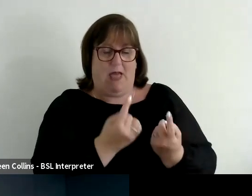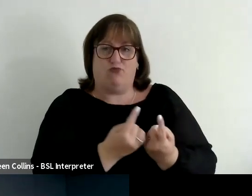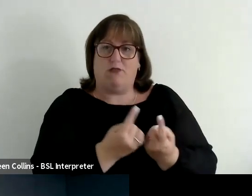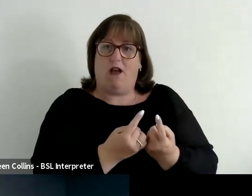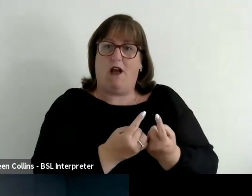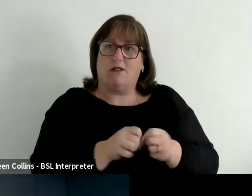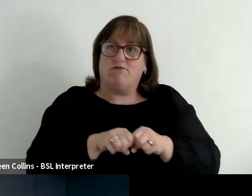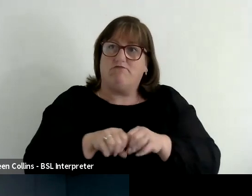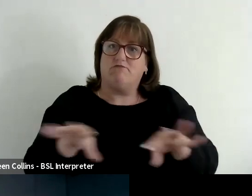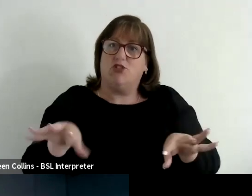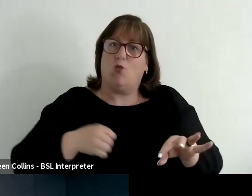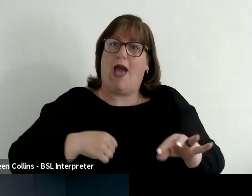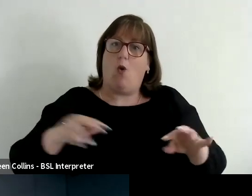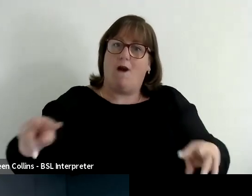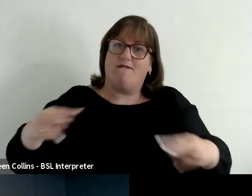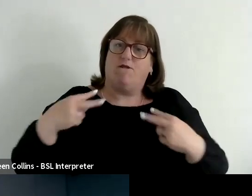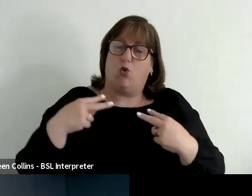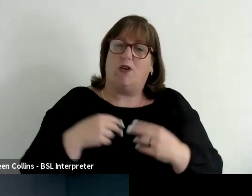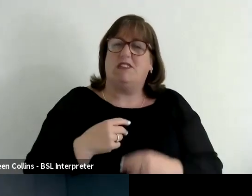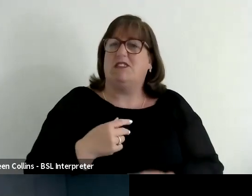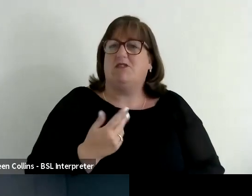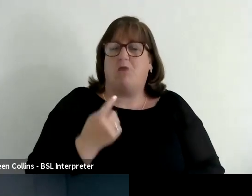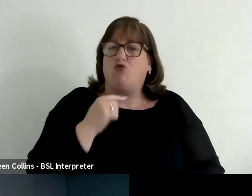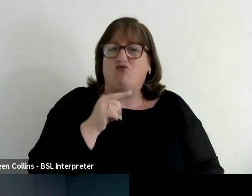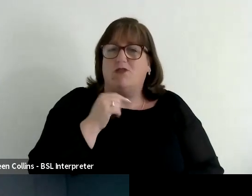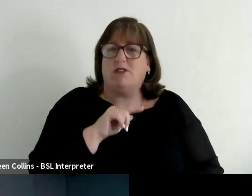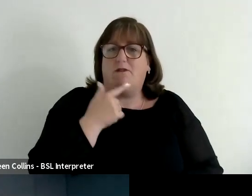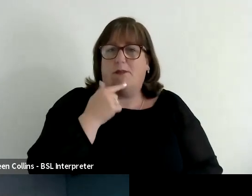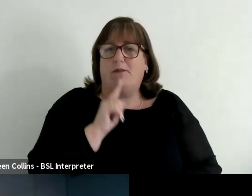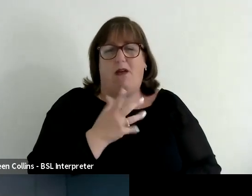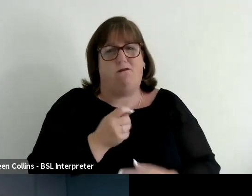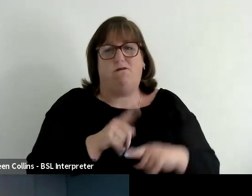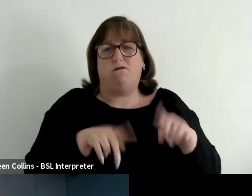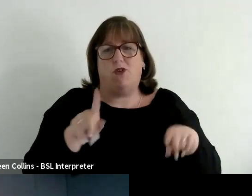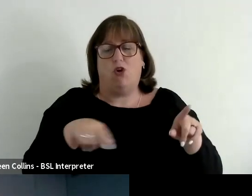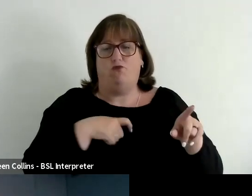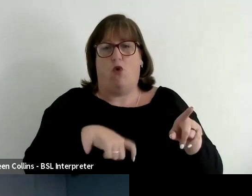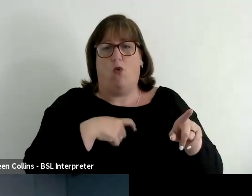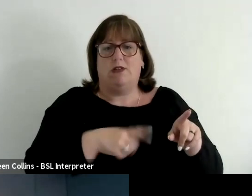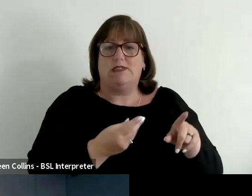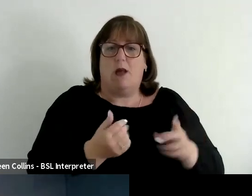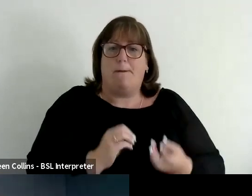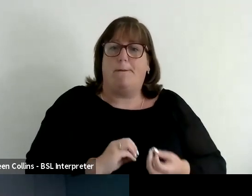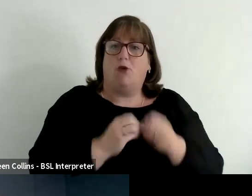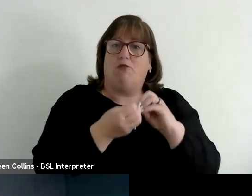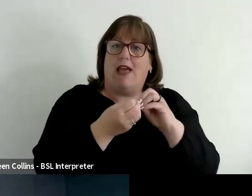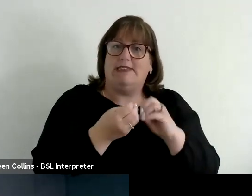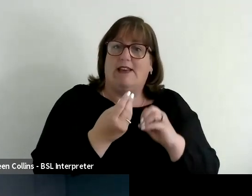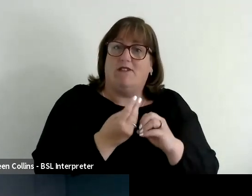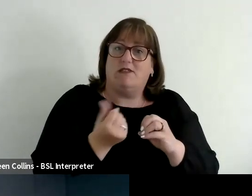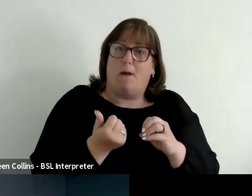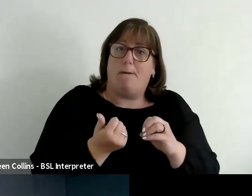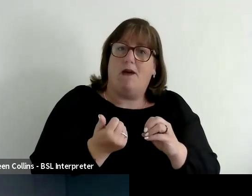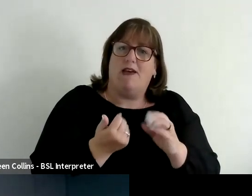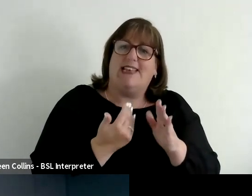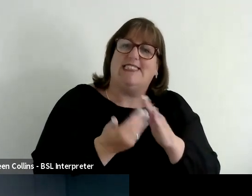work in the commercial area, and they do a variety of roles. Some are really creative, some are selling